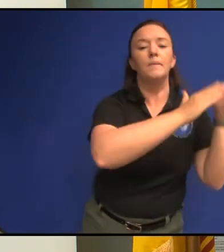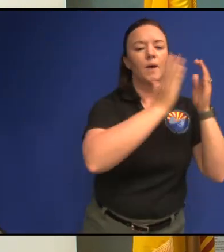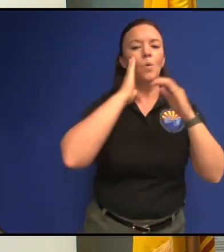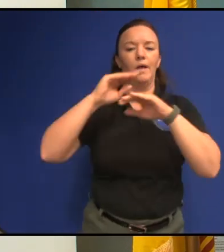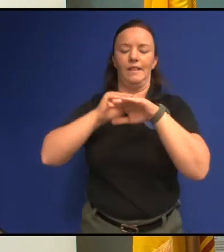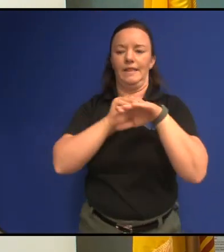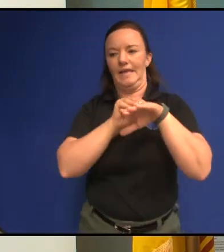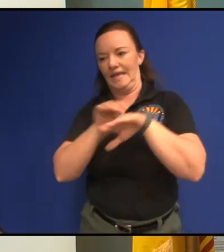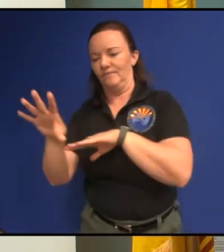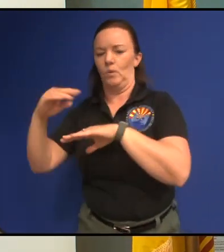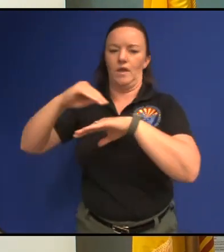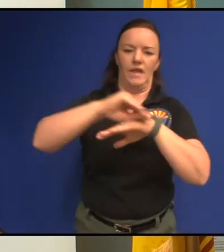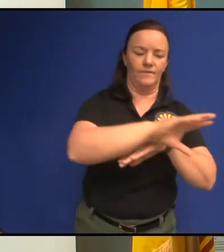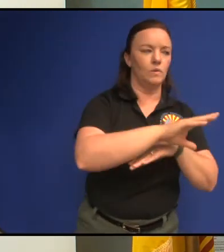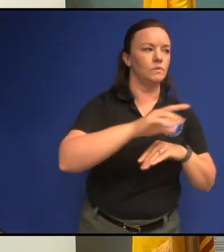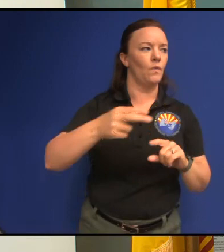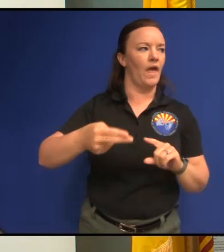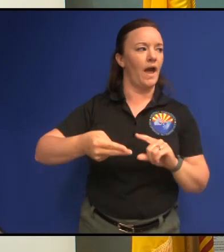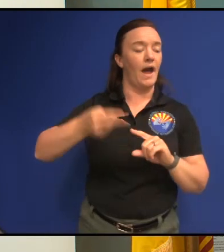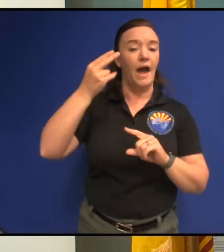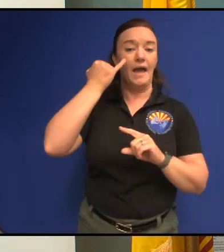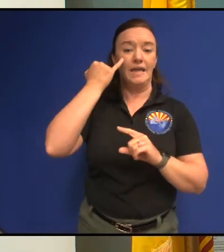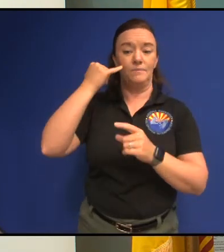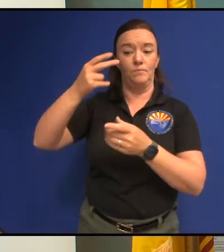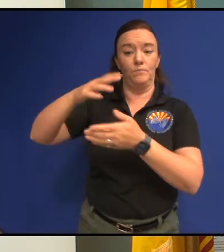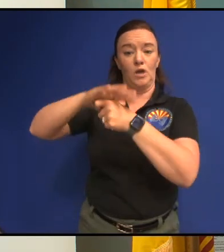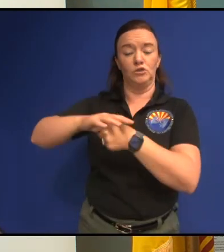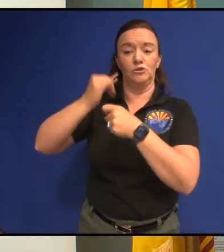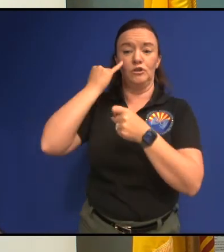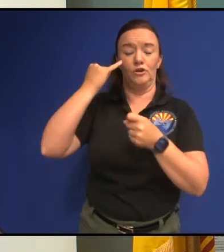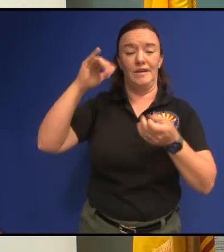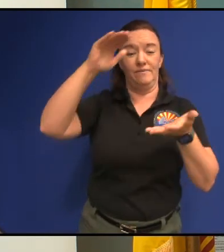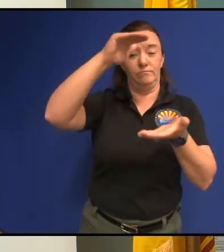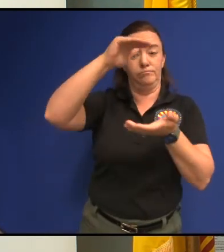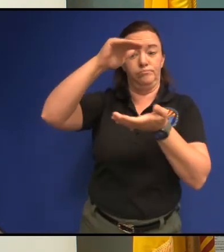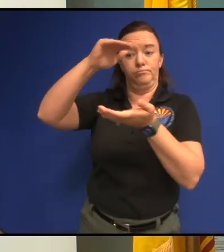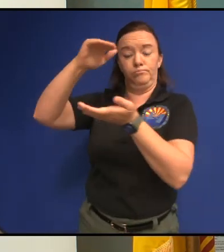over here. So if we see this high shift over further to the west,